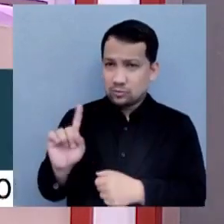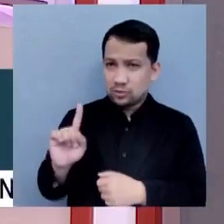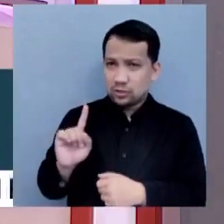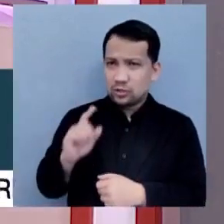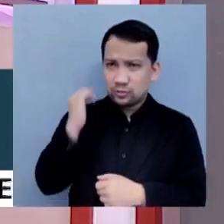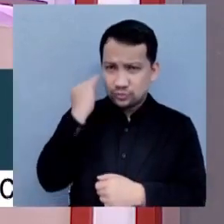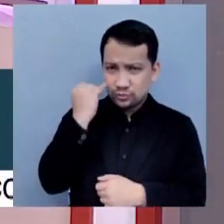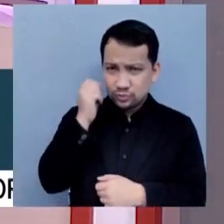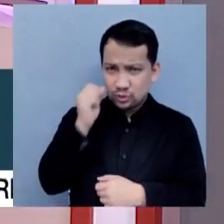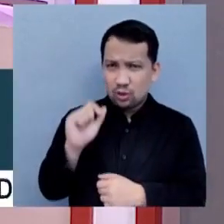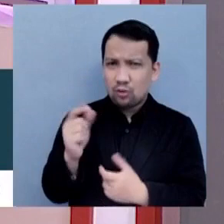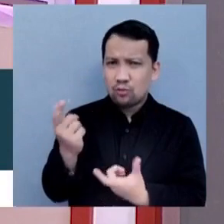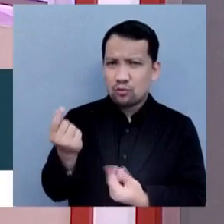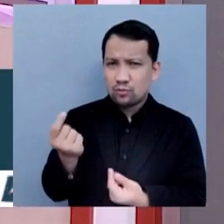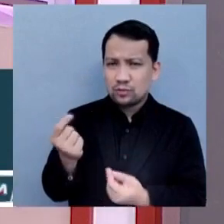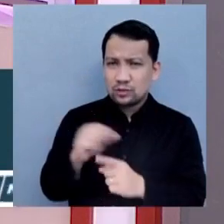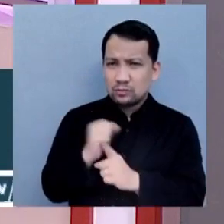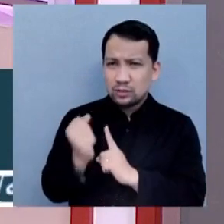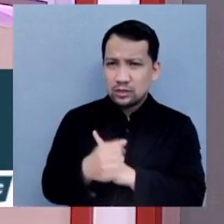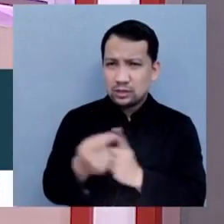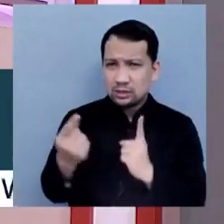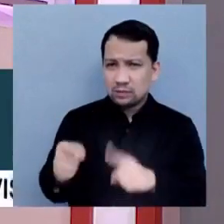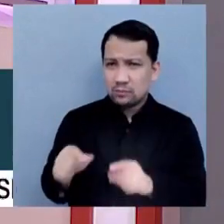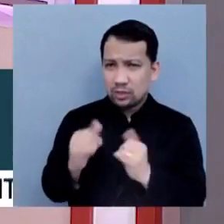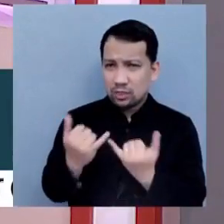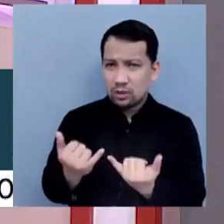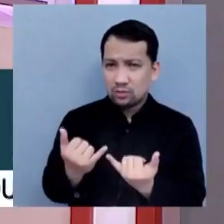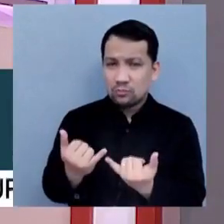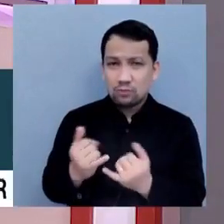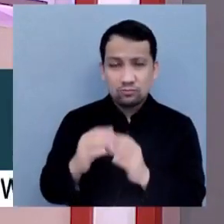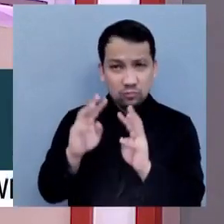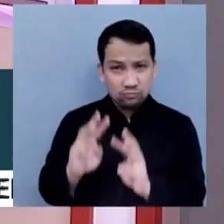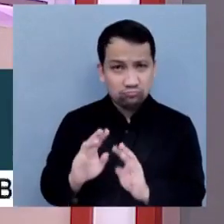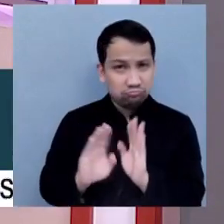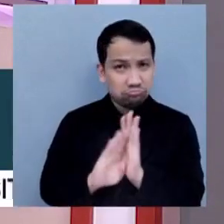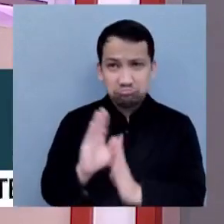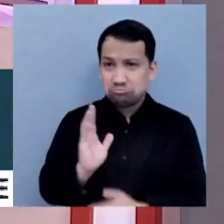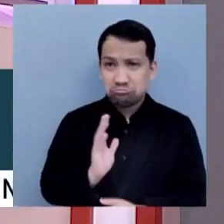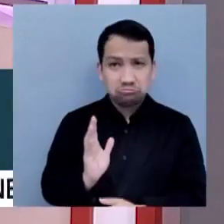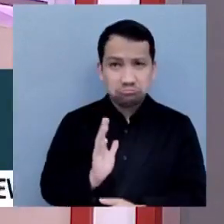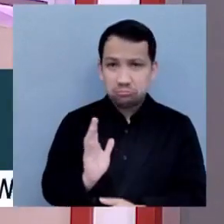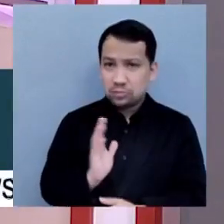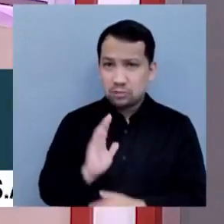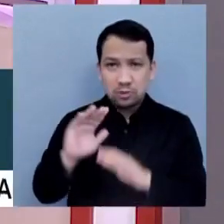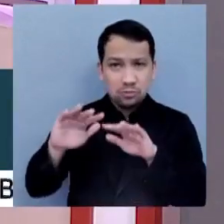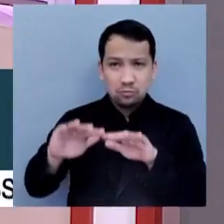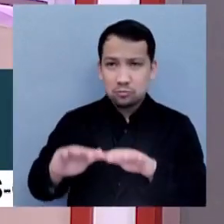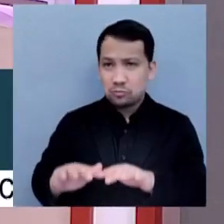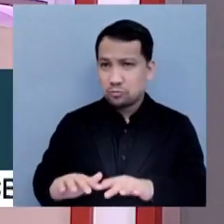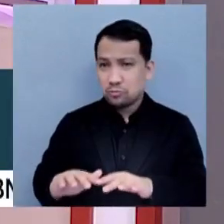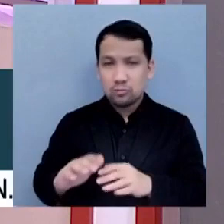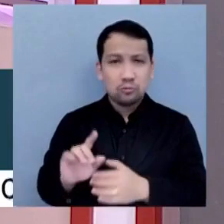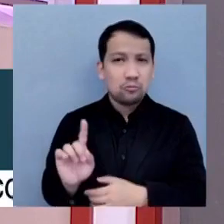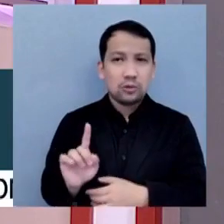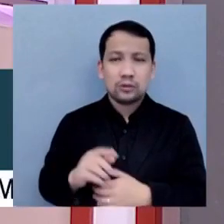about the situation there now. Has the weather improved? Floods subsided?